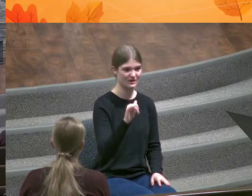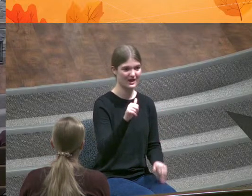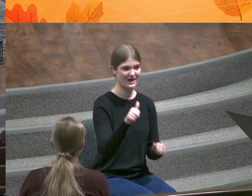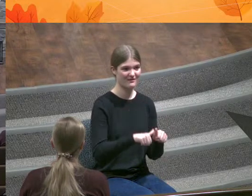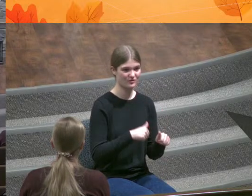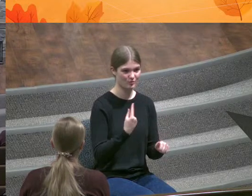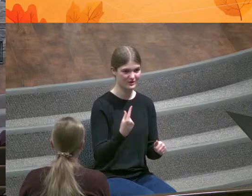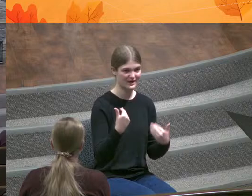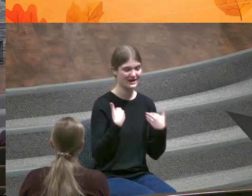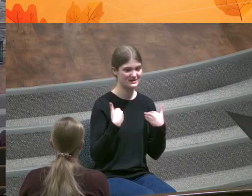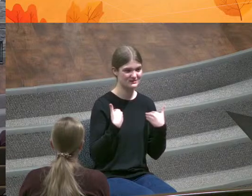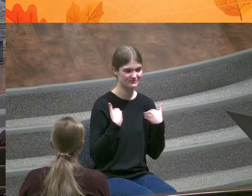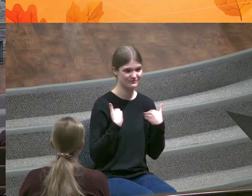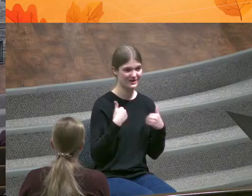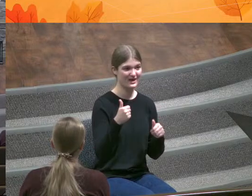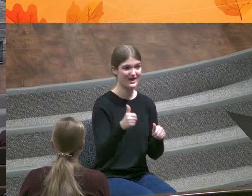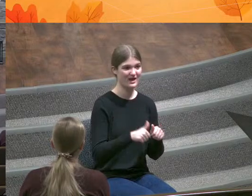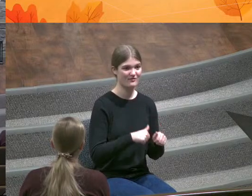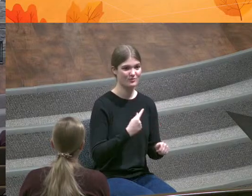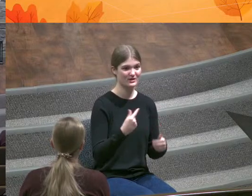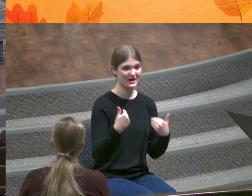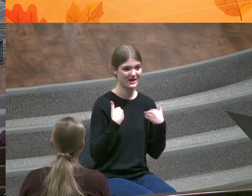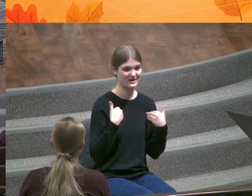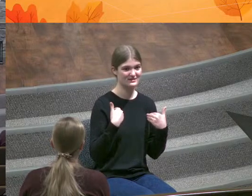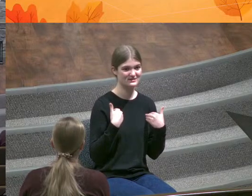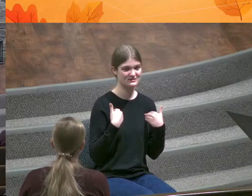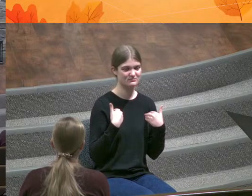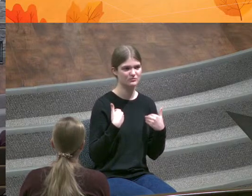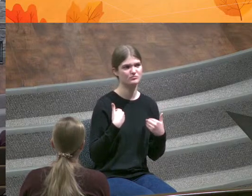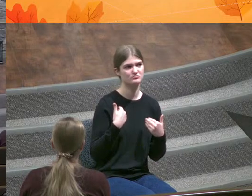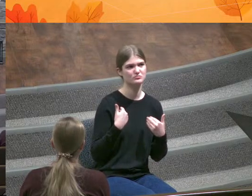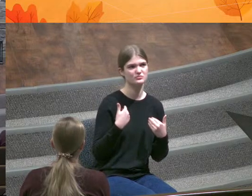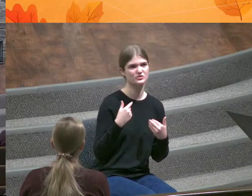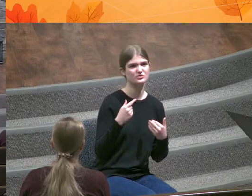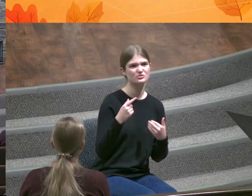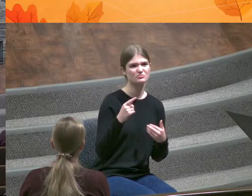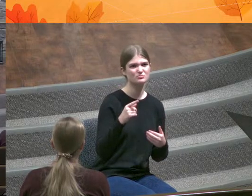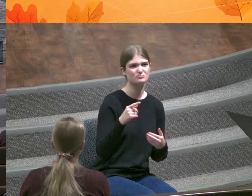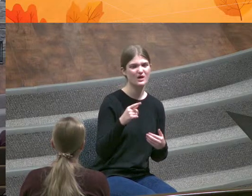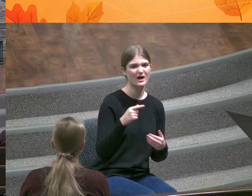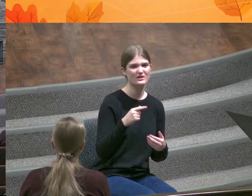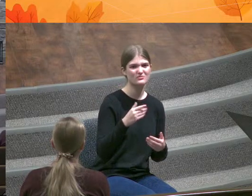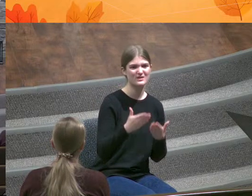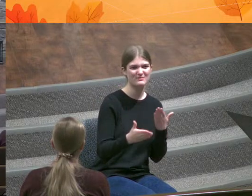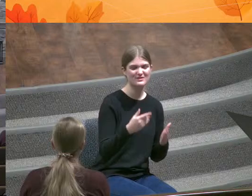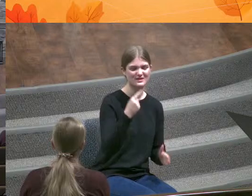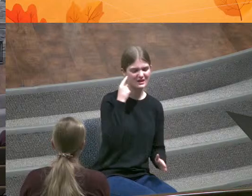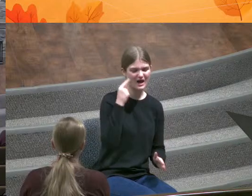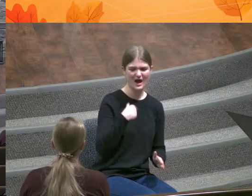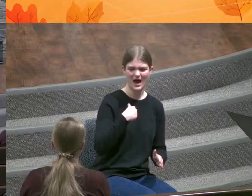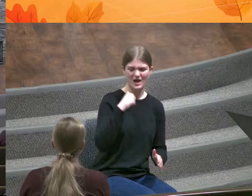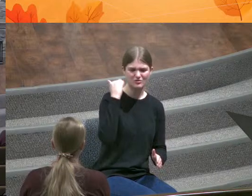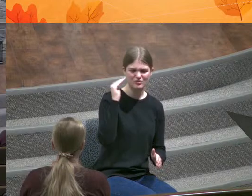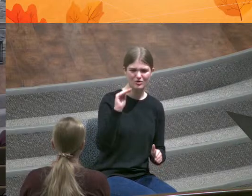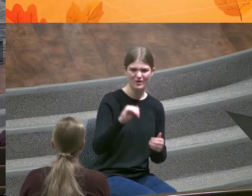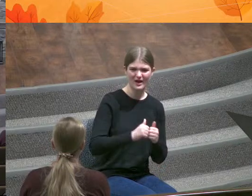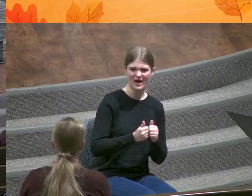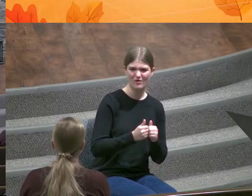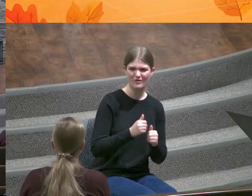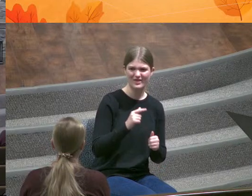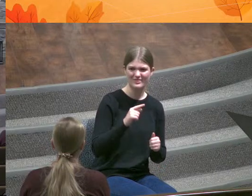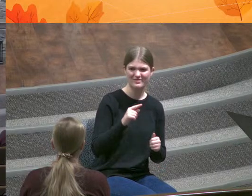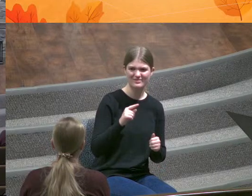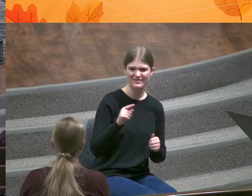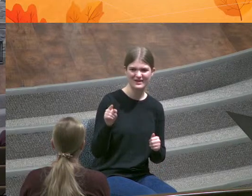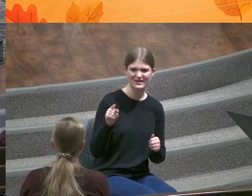you. Every one of you has at your disposal. You ever wonder, man, I don't know how brother so-and-so, if I could just